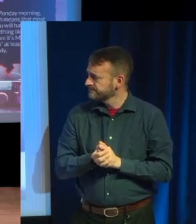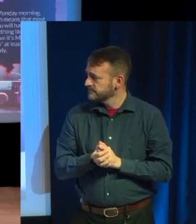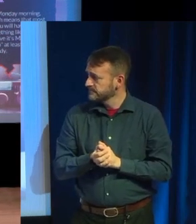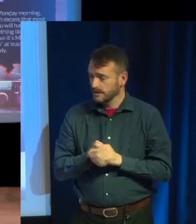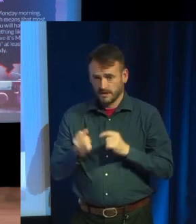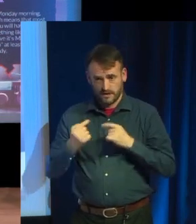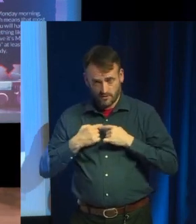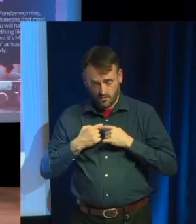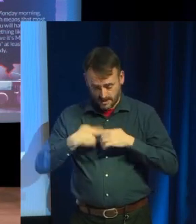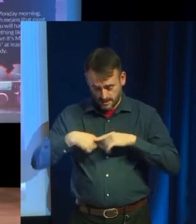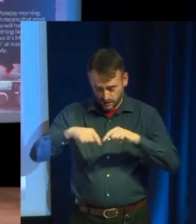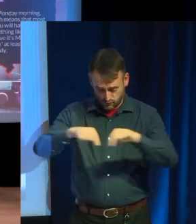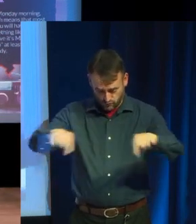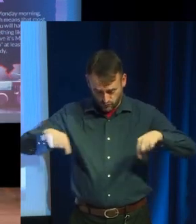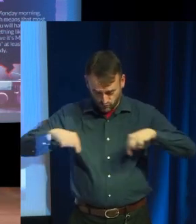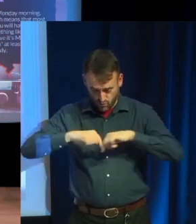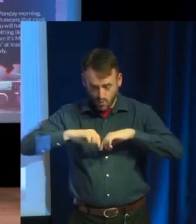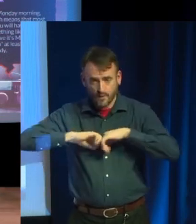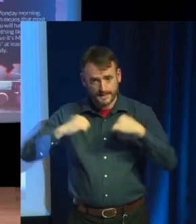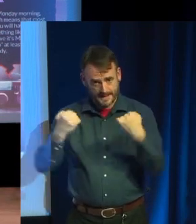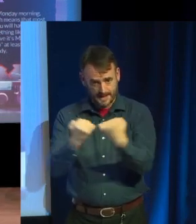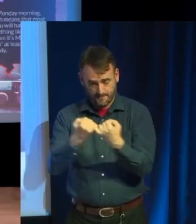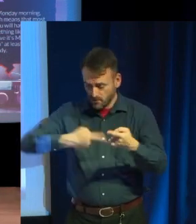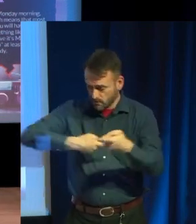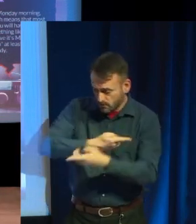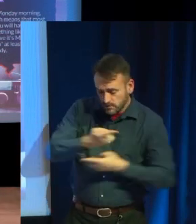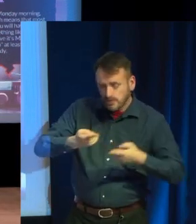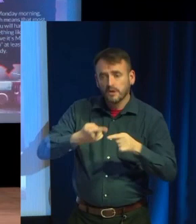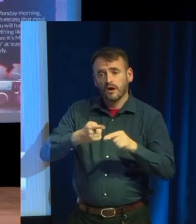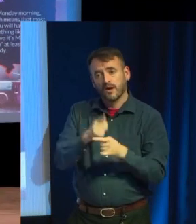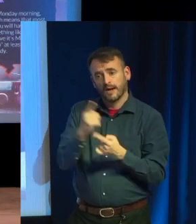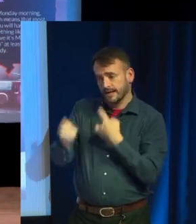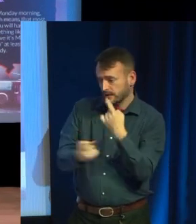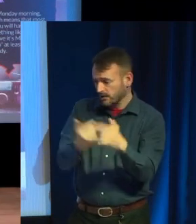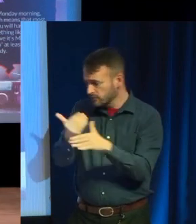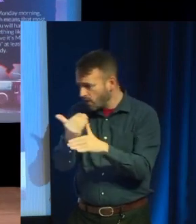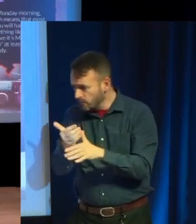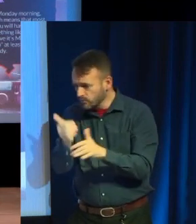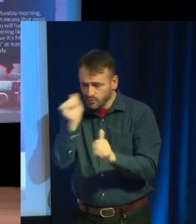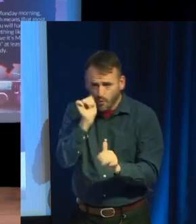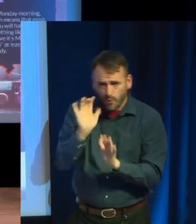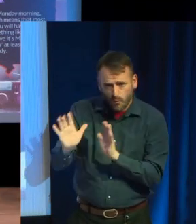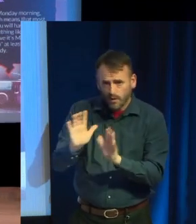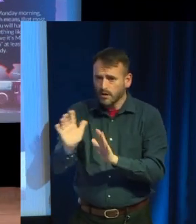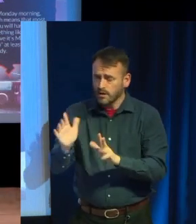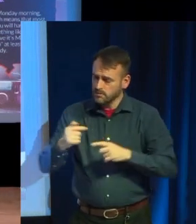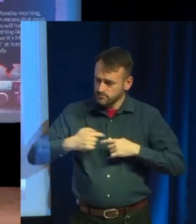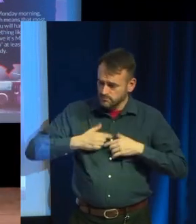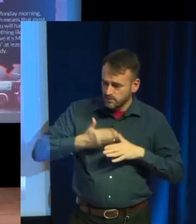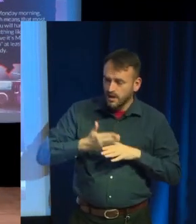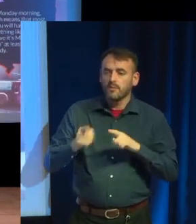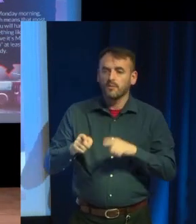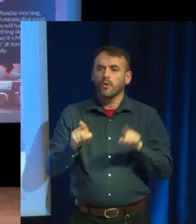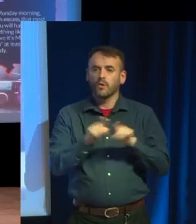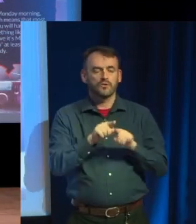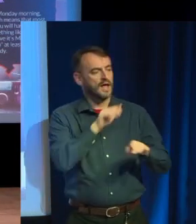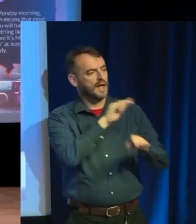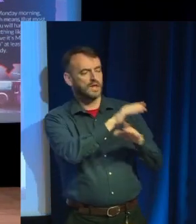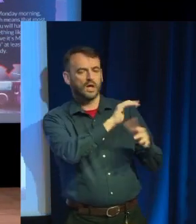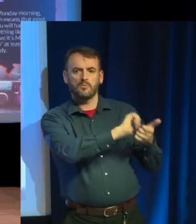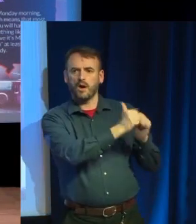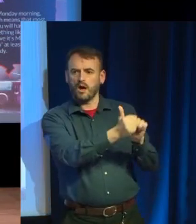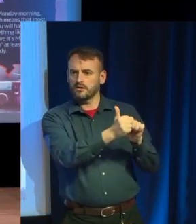were working on, we all knew what we were doing, we understood everything, but we had external partners as well. Arte, for